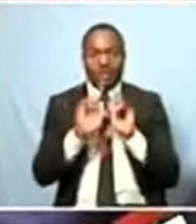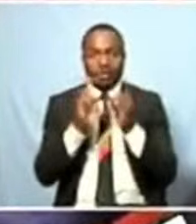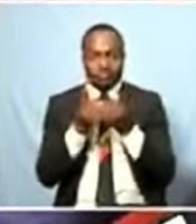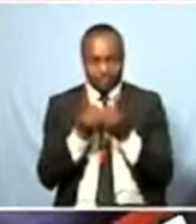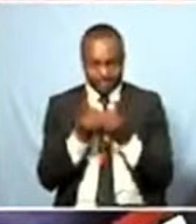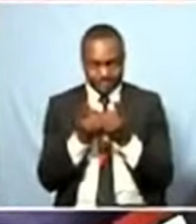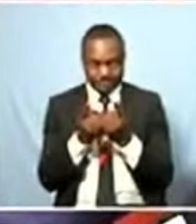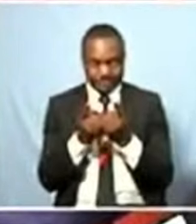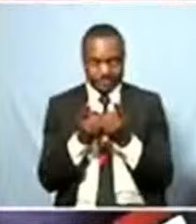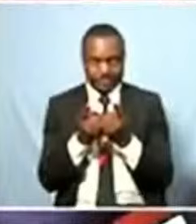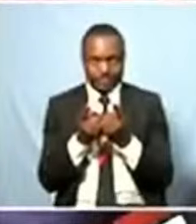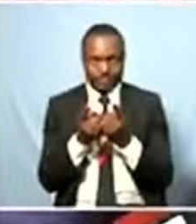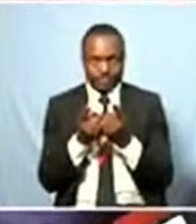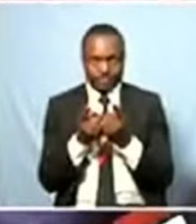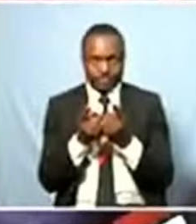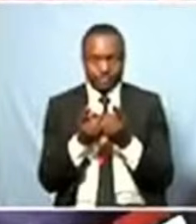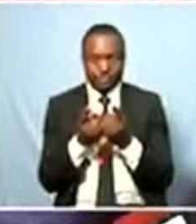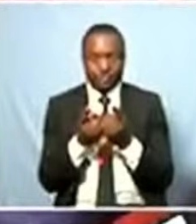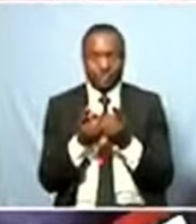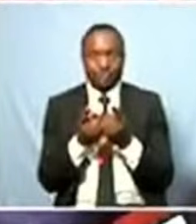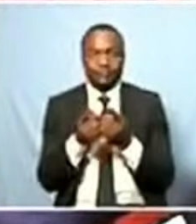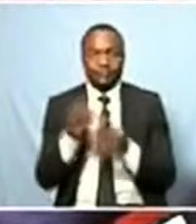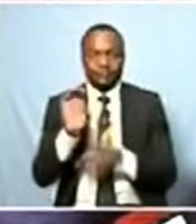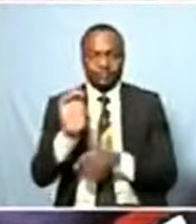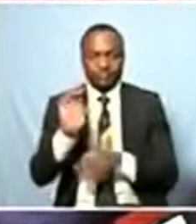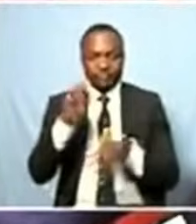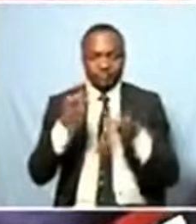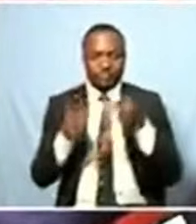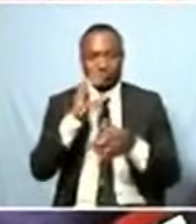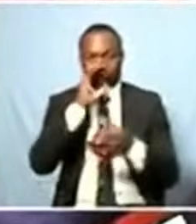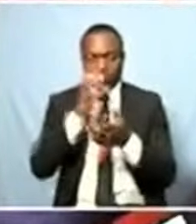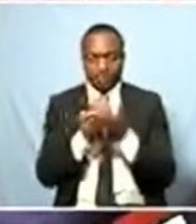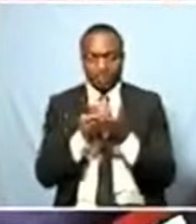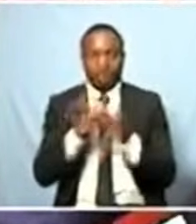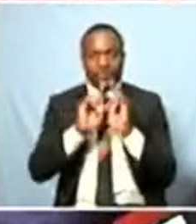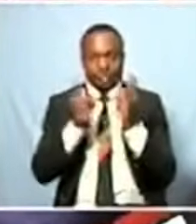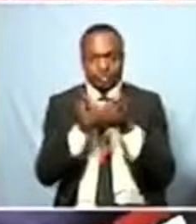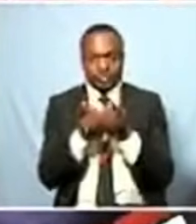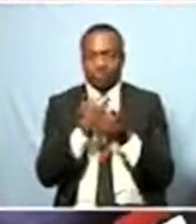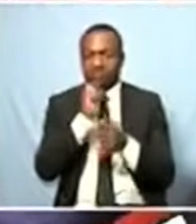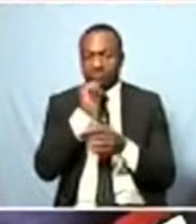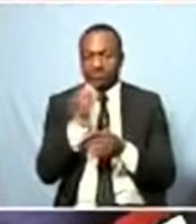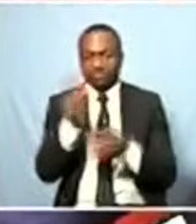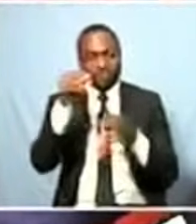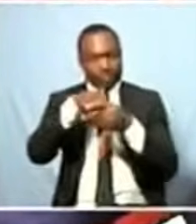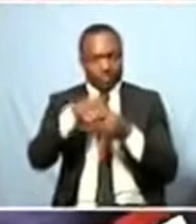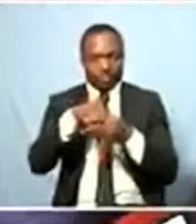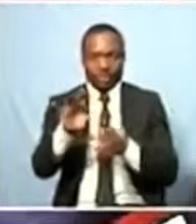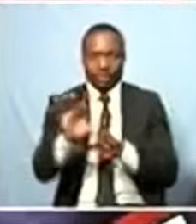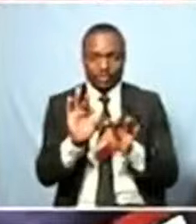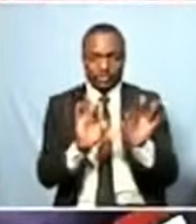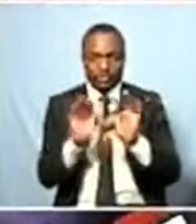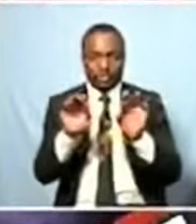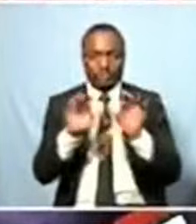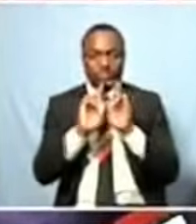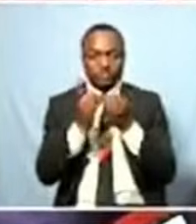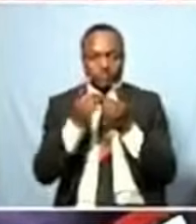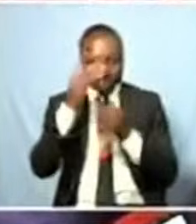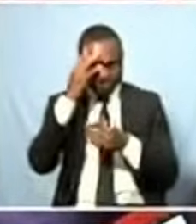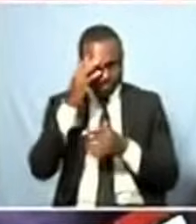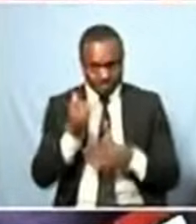about the districts, and in E, if Chilanga district is not among the selected districts,